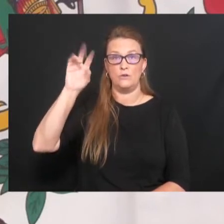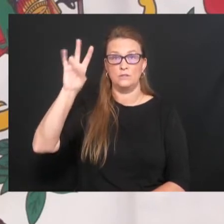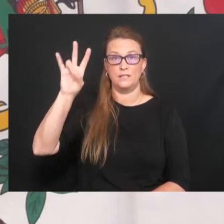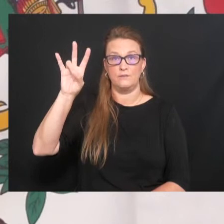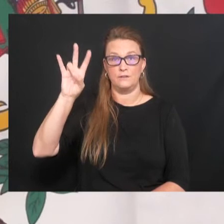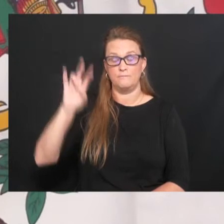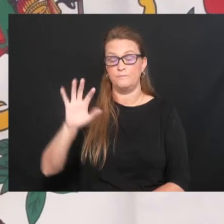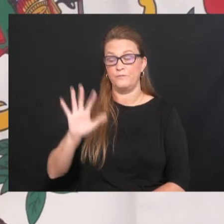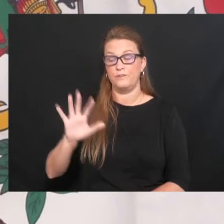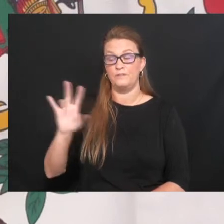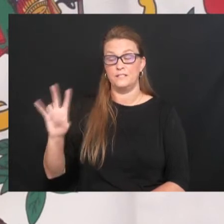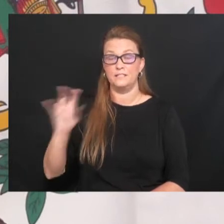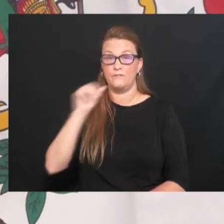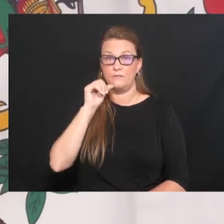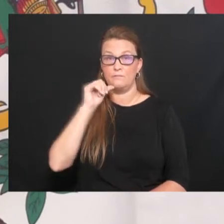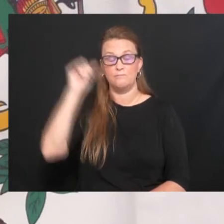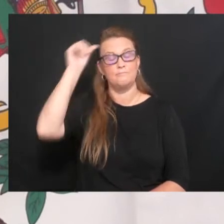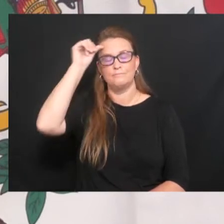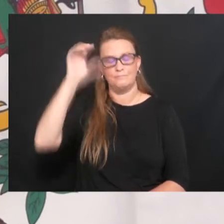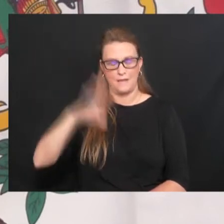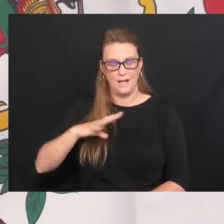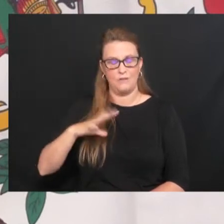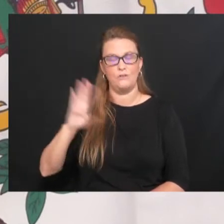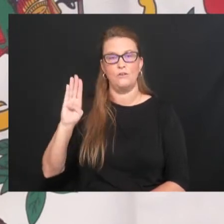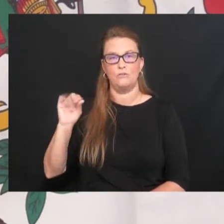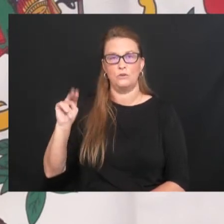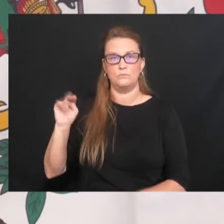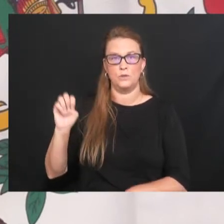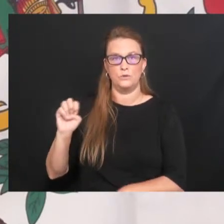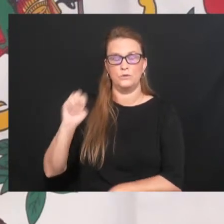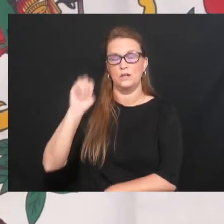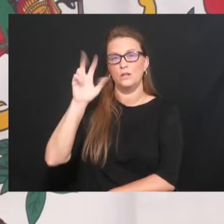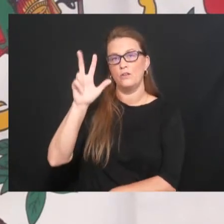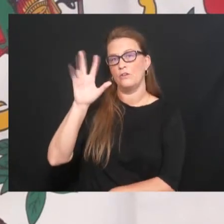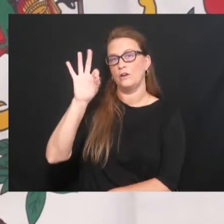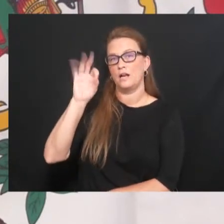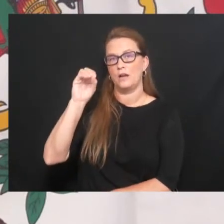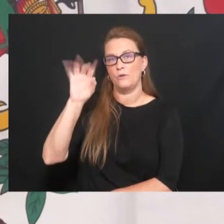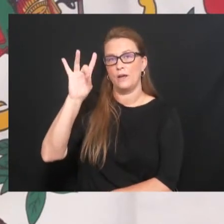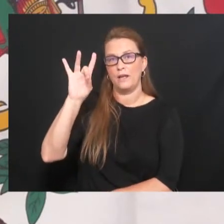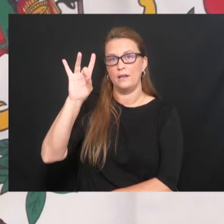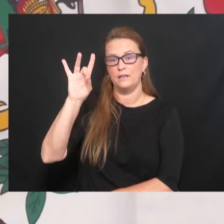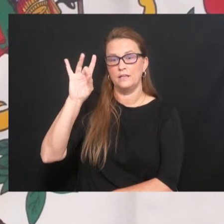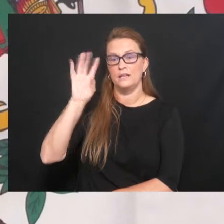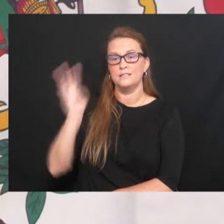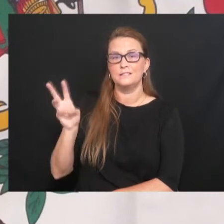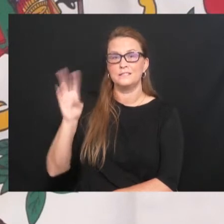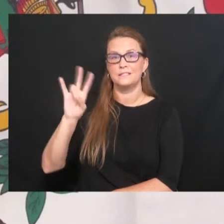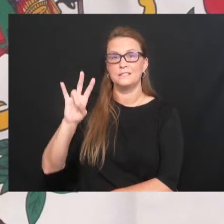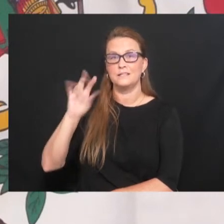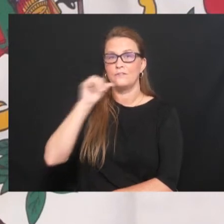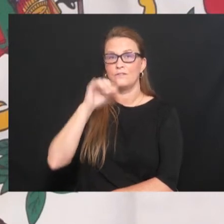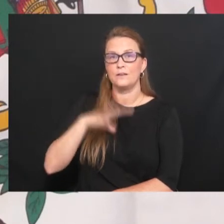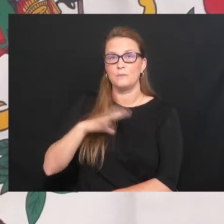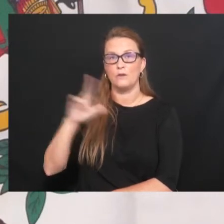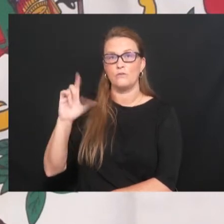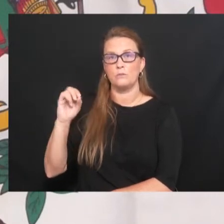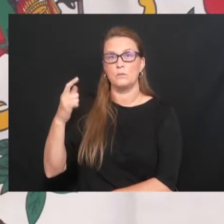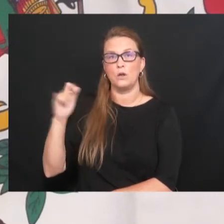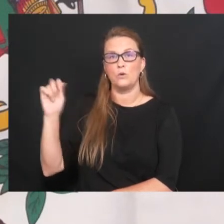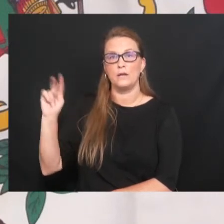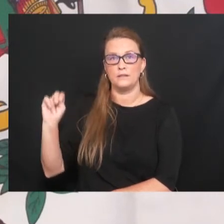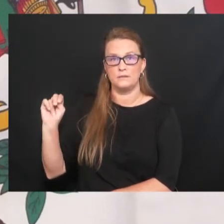a 57-year-old male from Boone County. The 3,908th death, a 67-year-old female from Logan